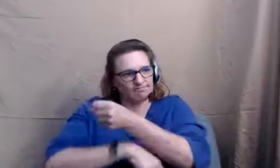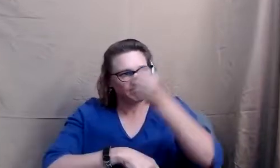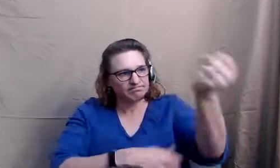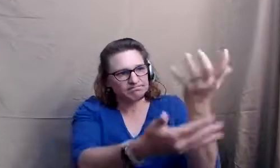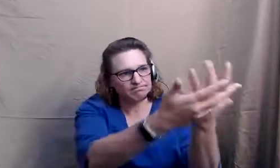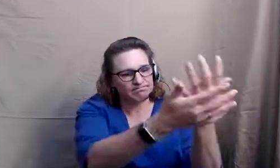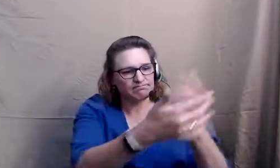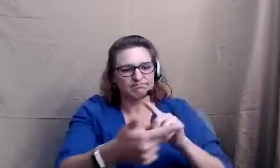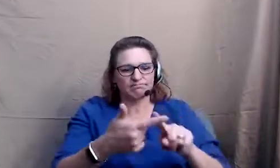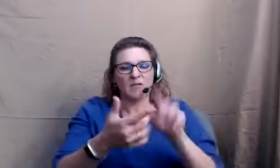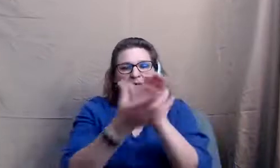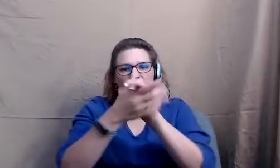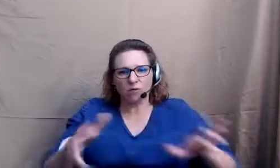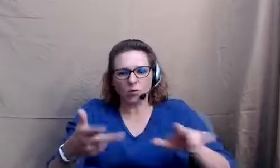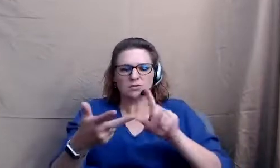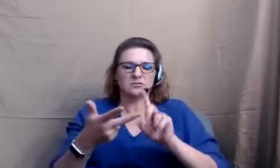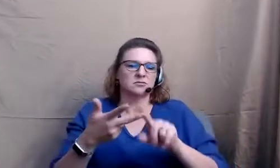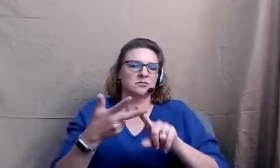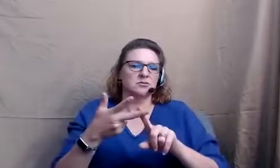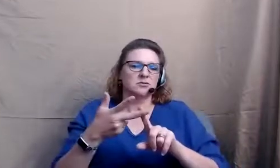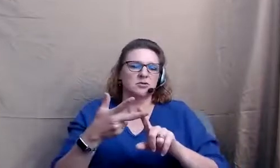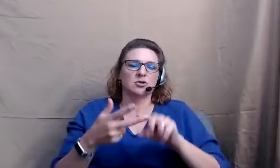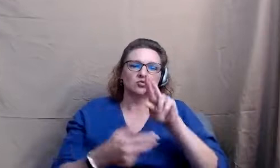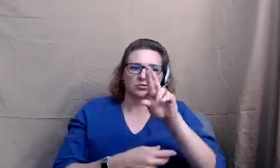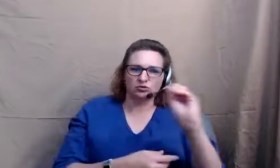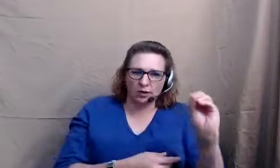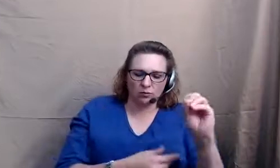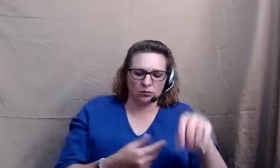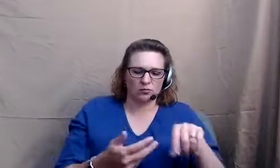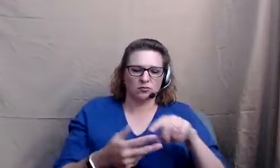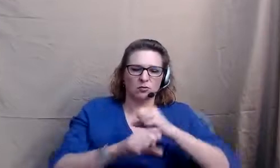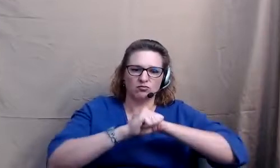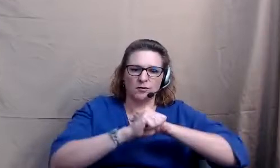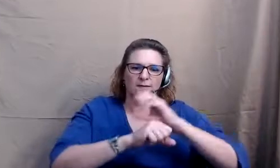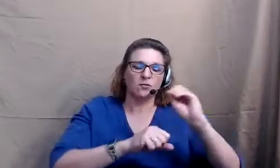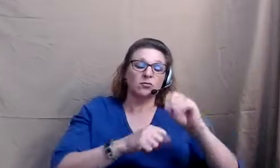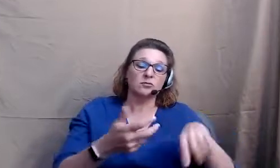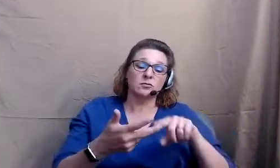do it through divorce. We do it through protective orders. But for people who want to continue their